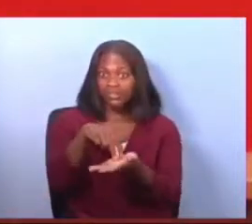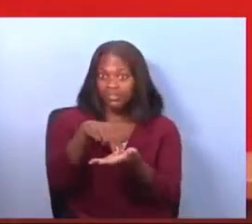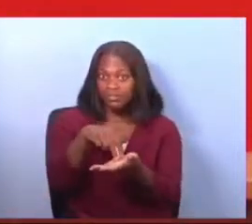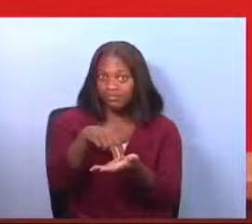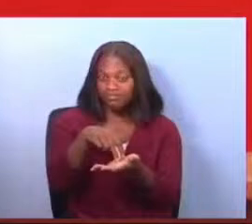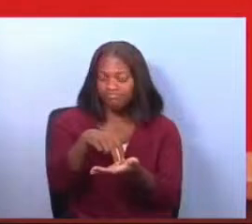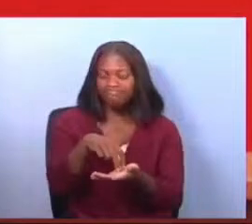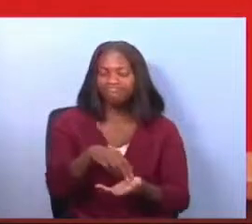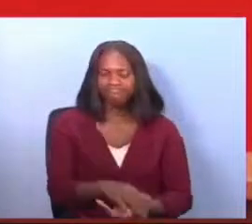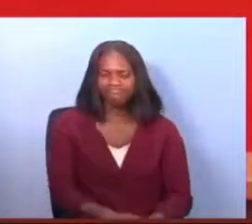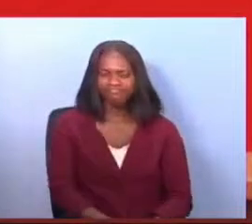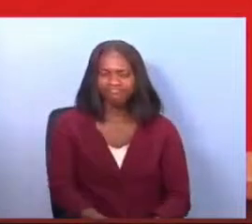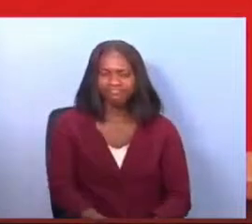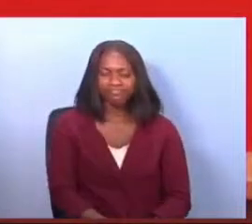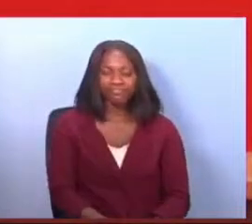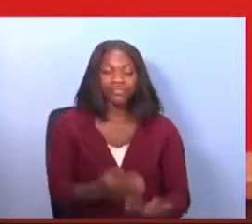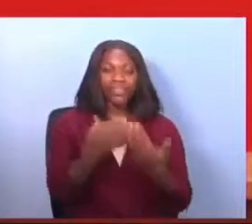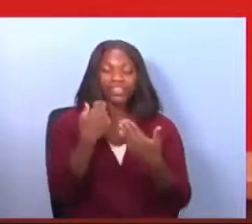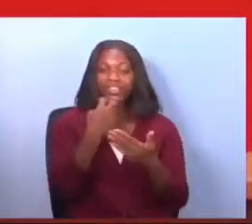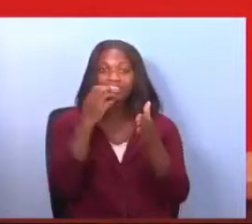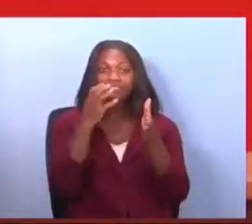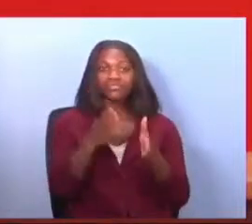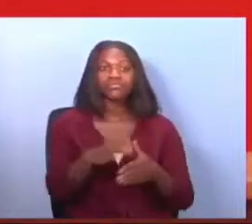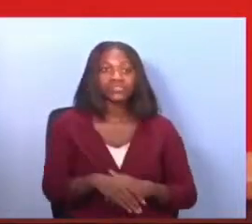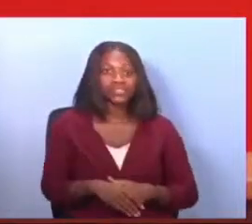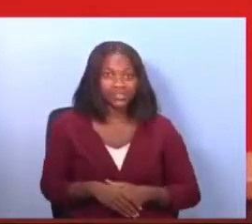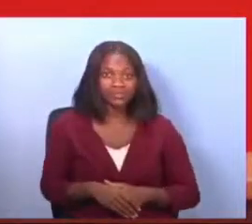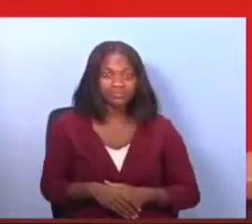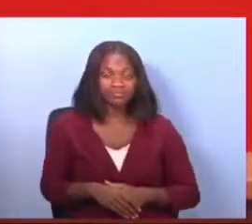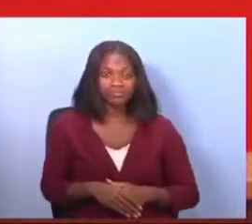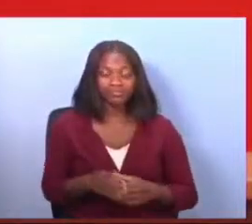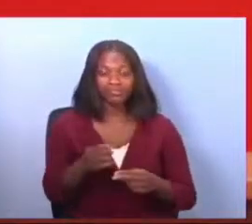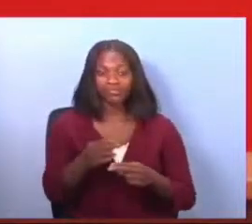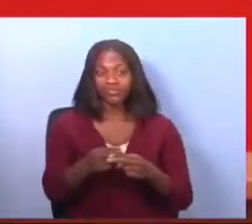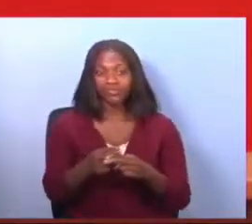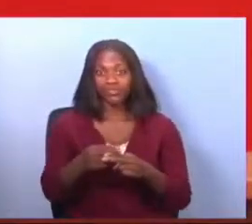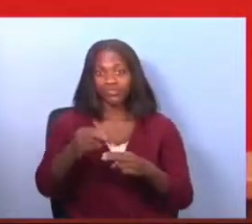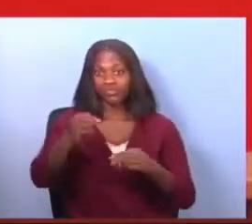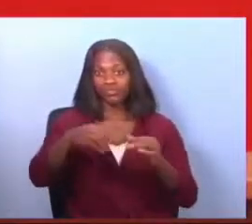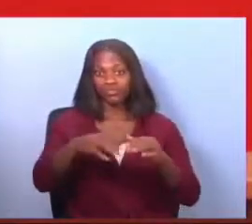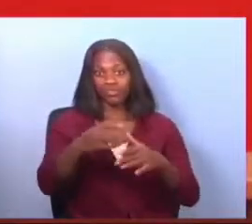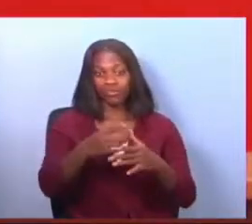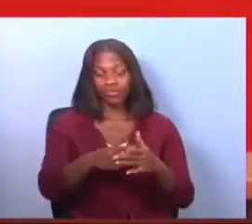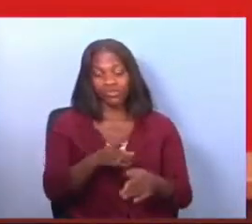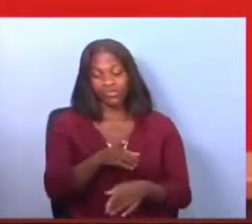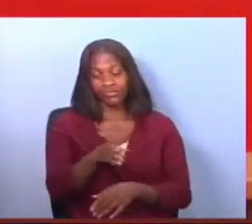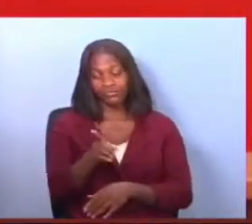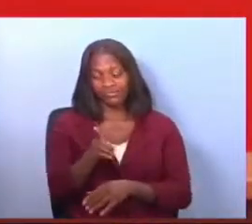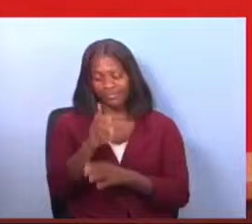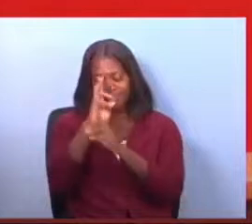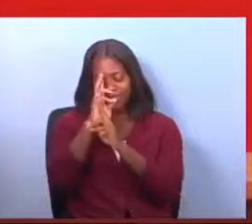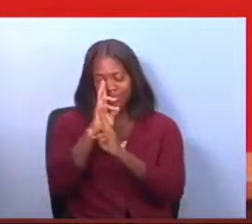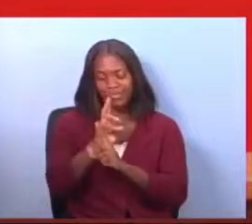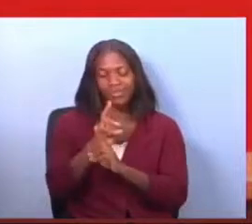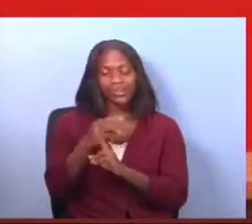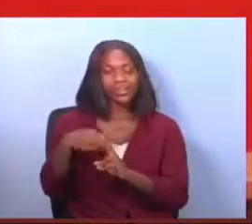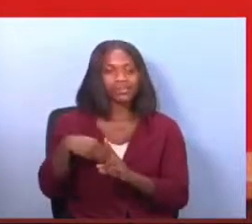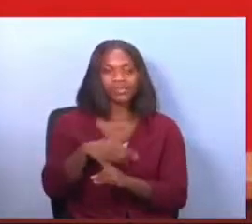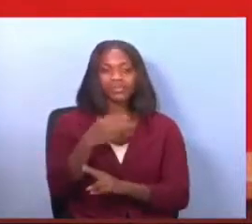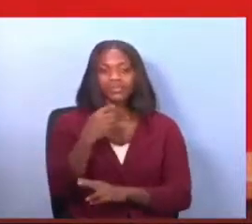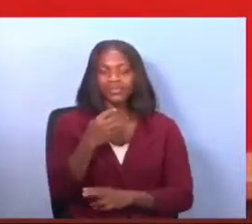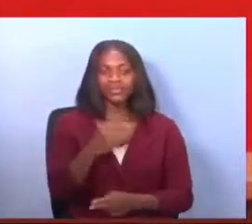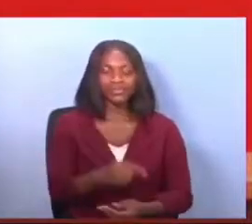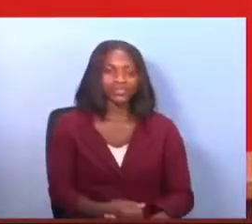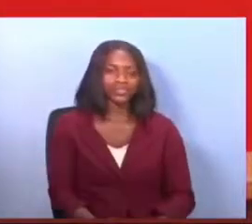Thank you very much, Mr. Speaker. It's just a short comment on what my honourable member on the other side raised.